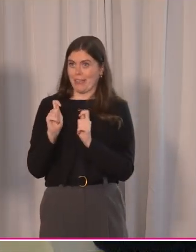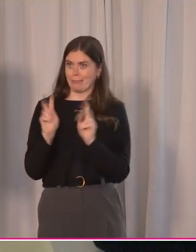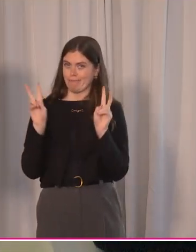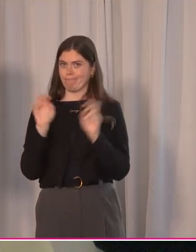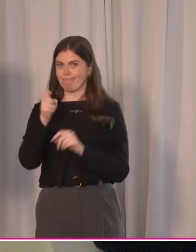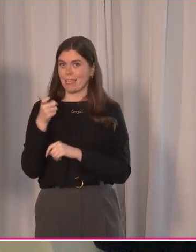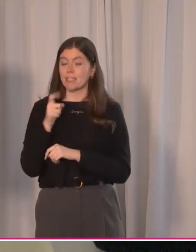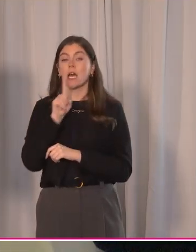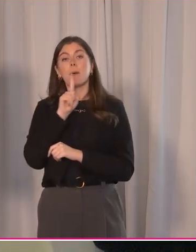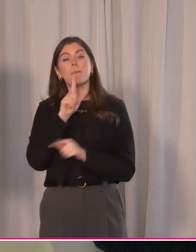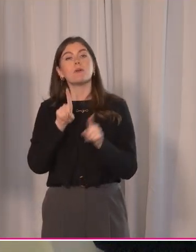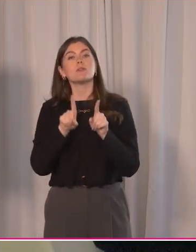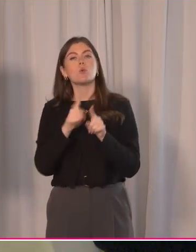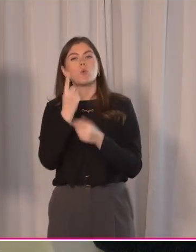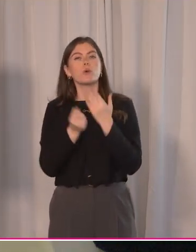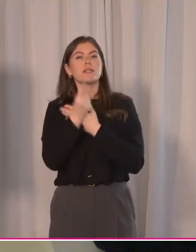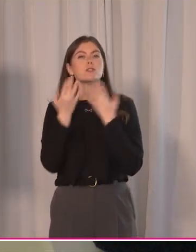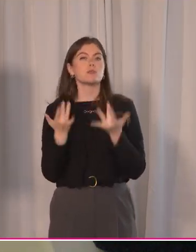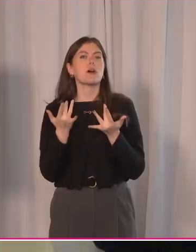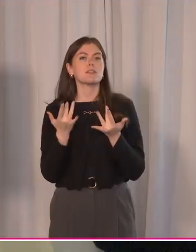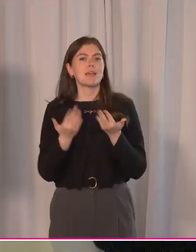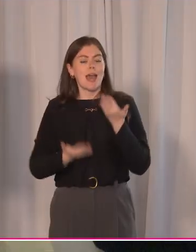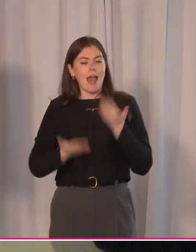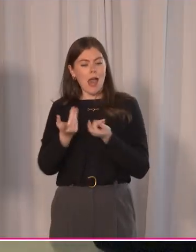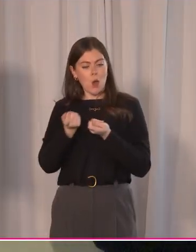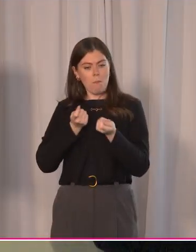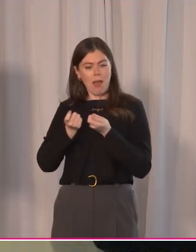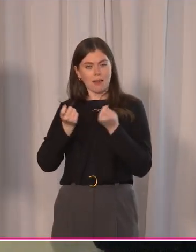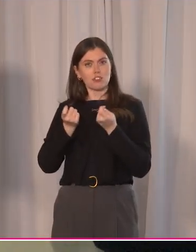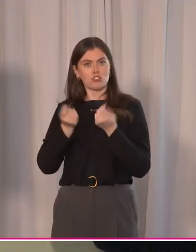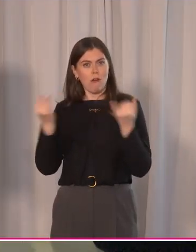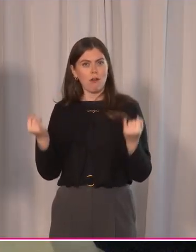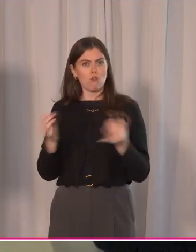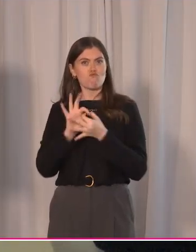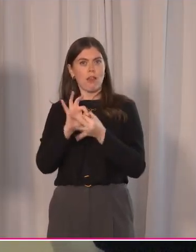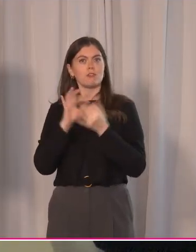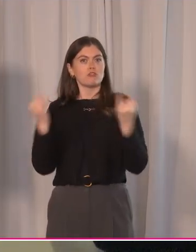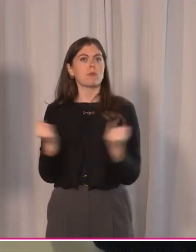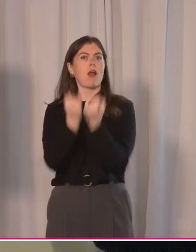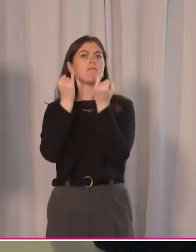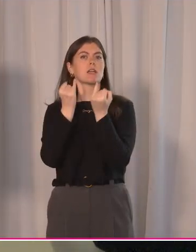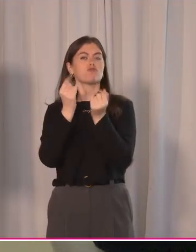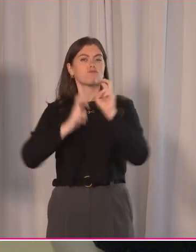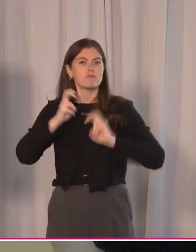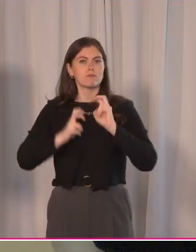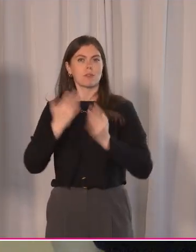a big issue for them is how they deal with conflict within relationships and